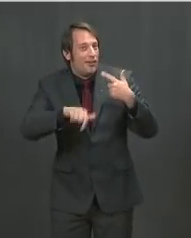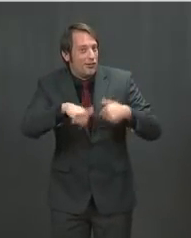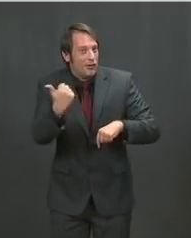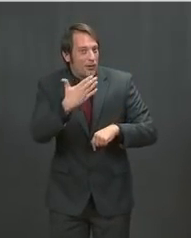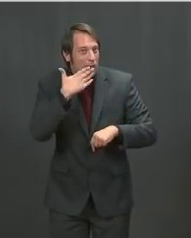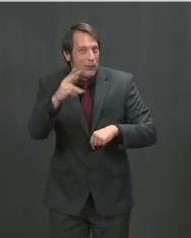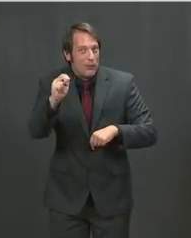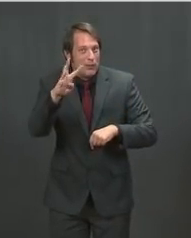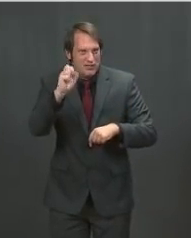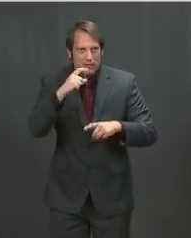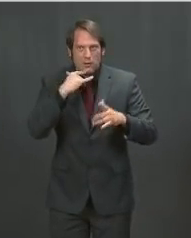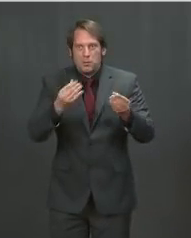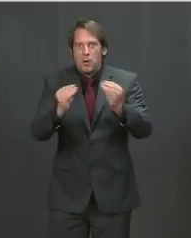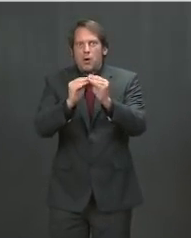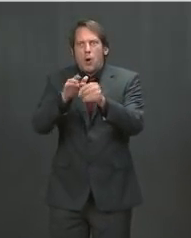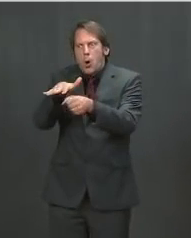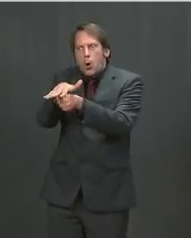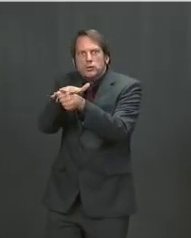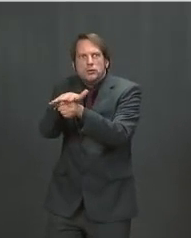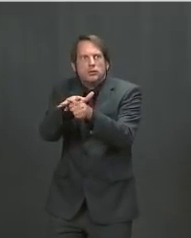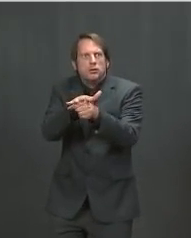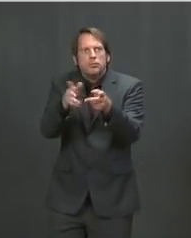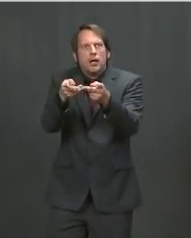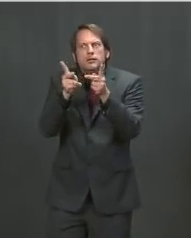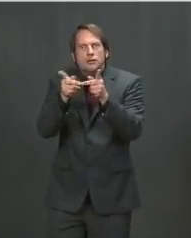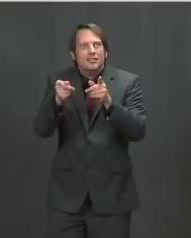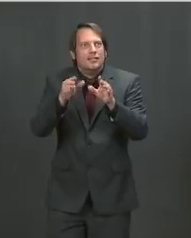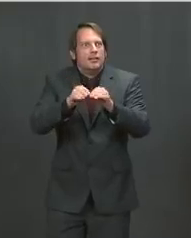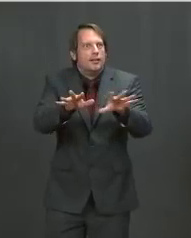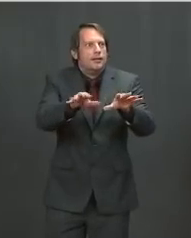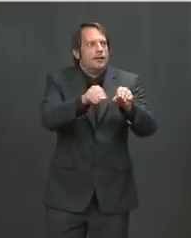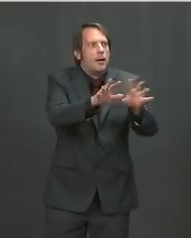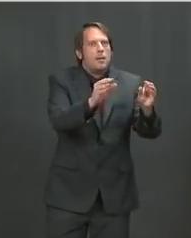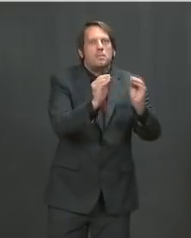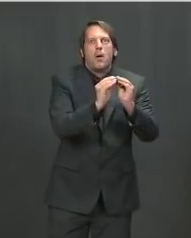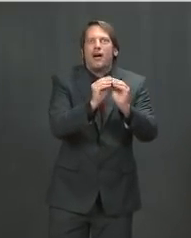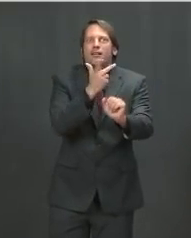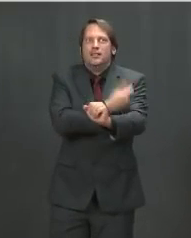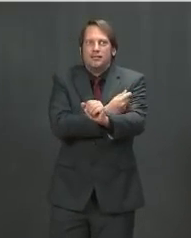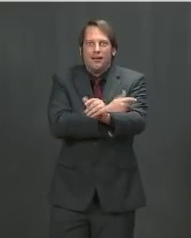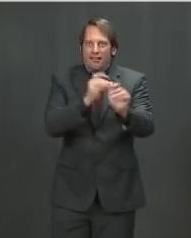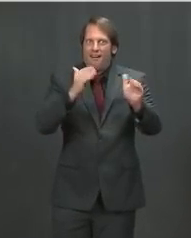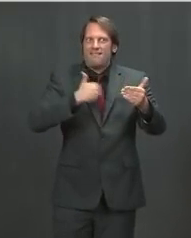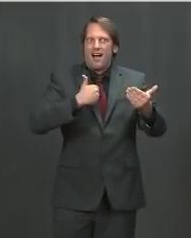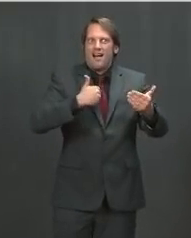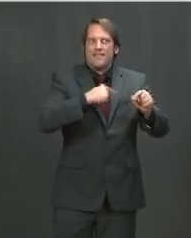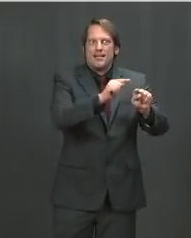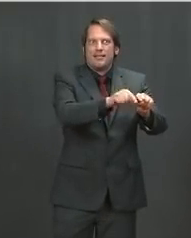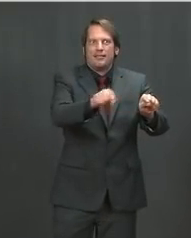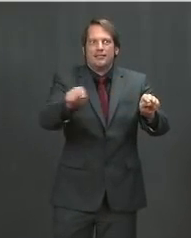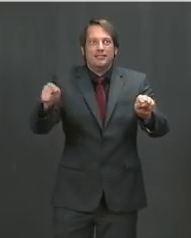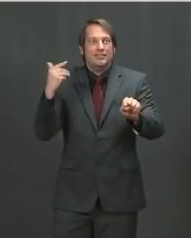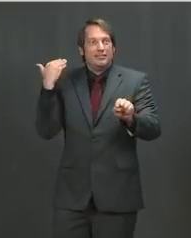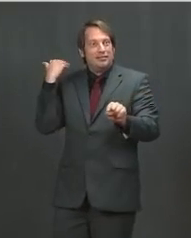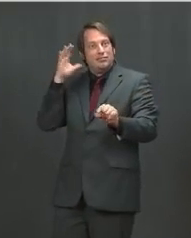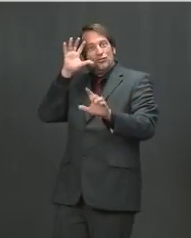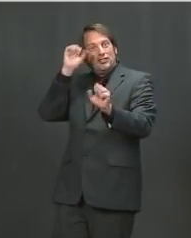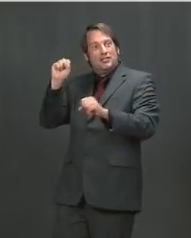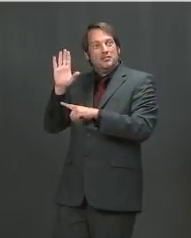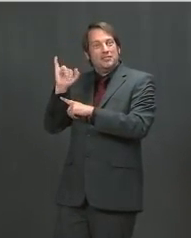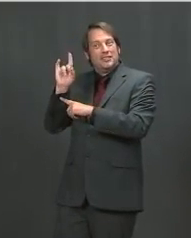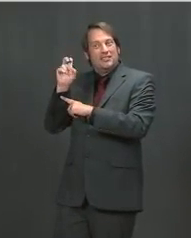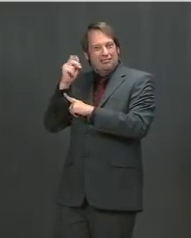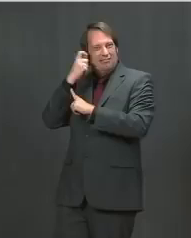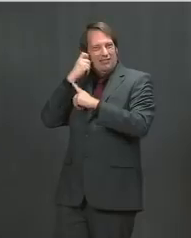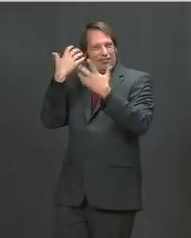them. President Biden also announced that we crossed 150 million shots in just 75